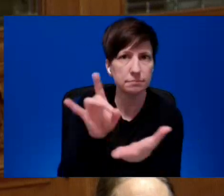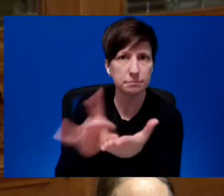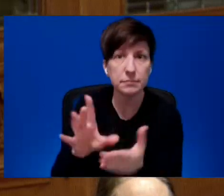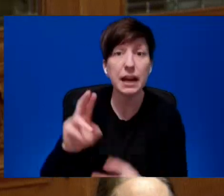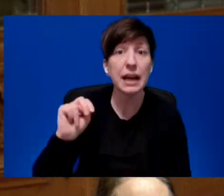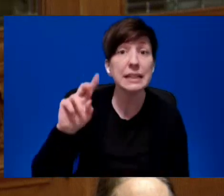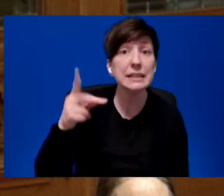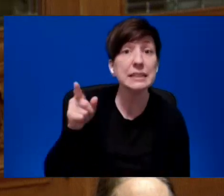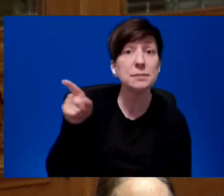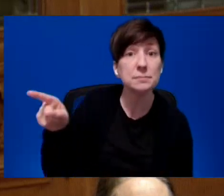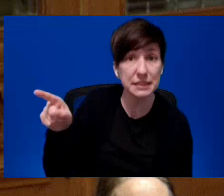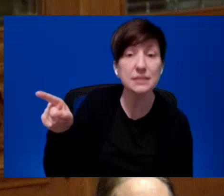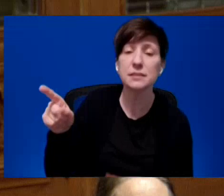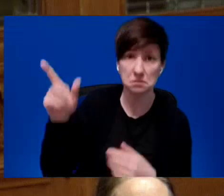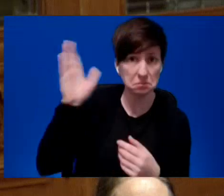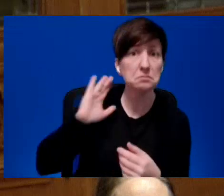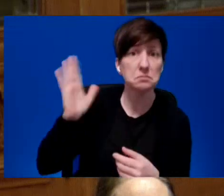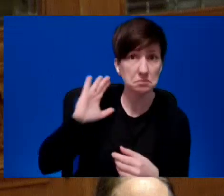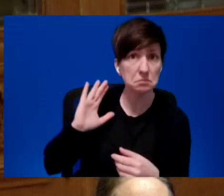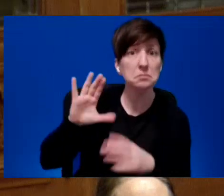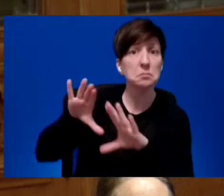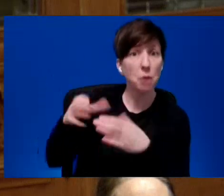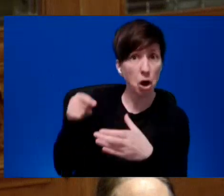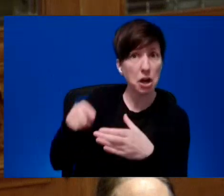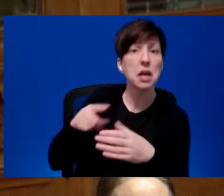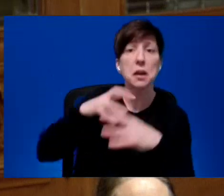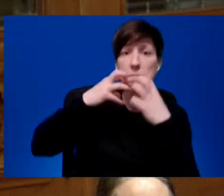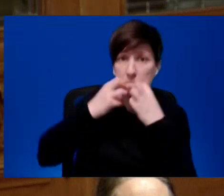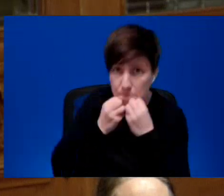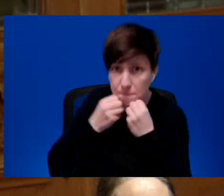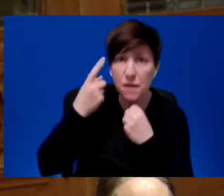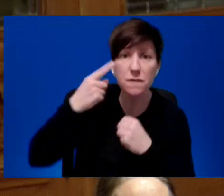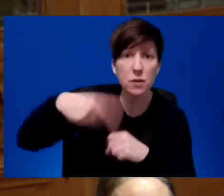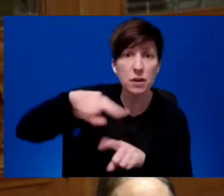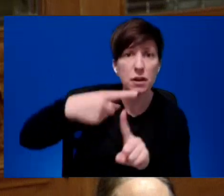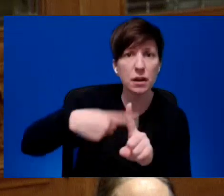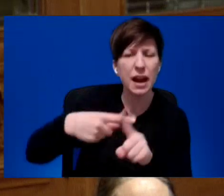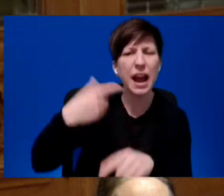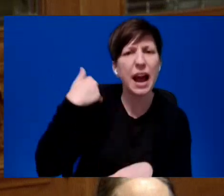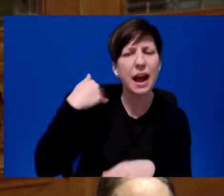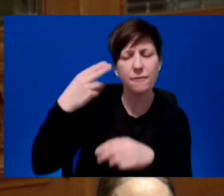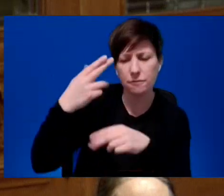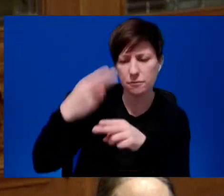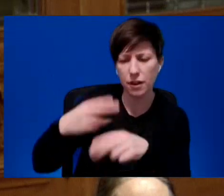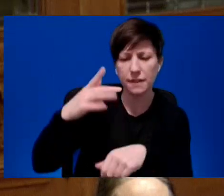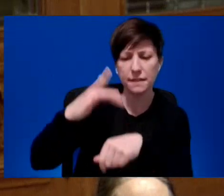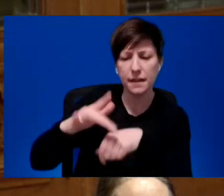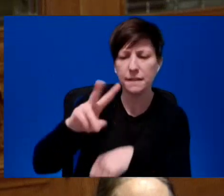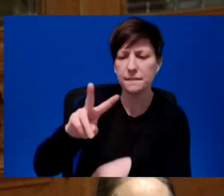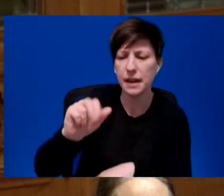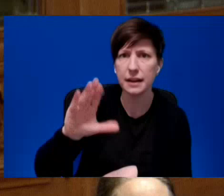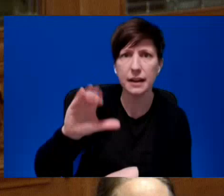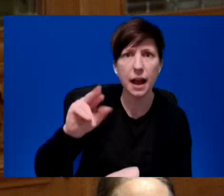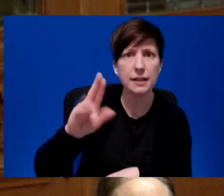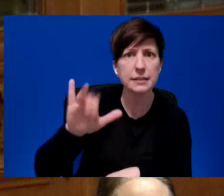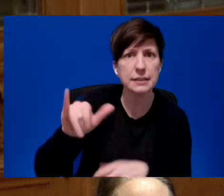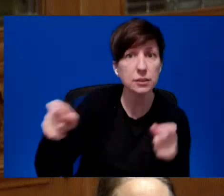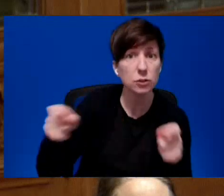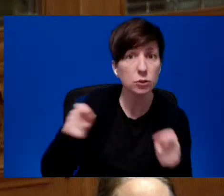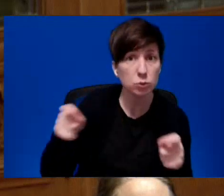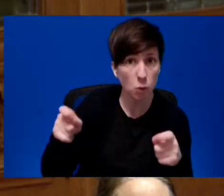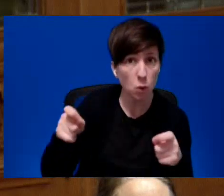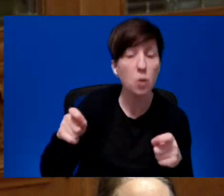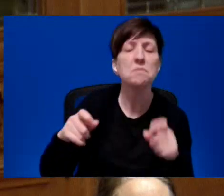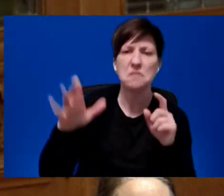Barrett's government implemented vacancy control in the 1970s when inflation and rental costs were high, and it worked.